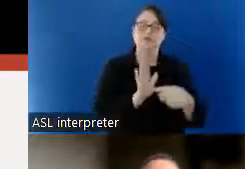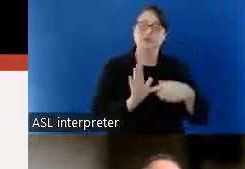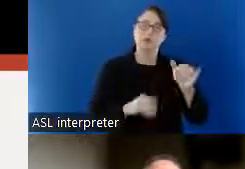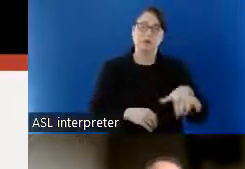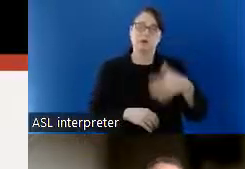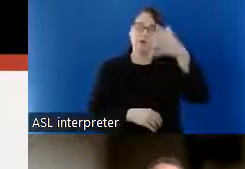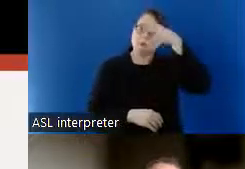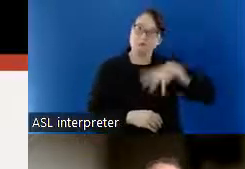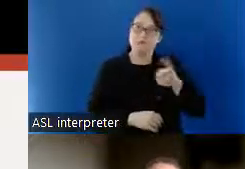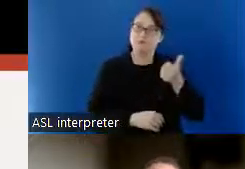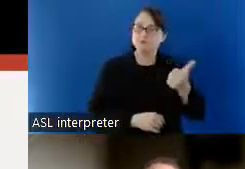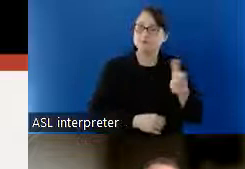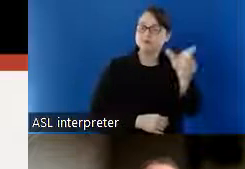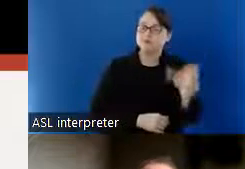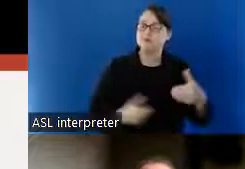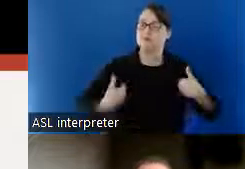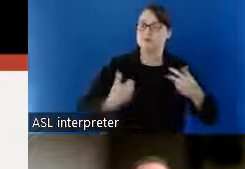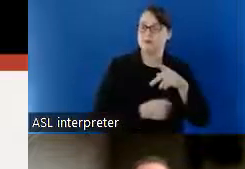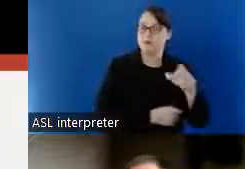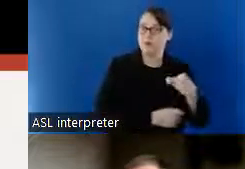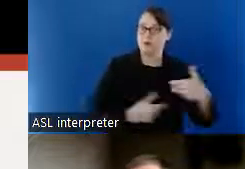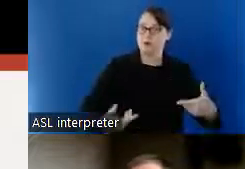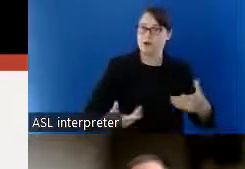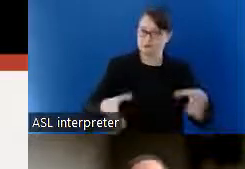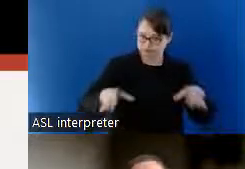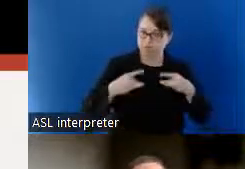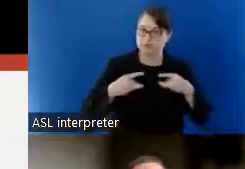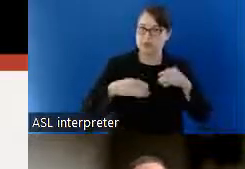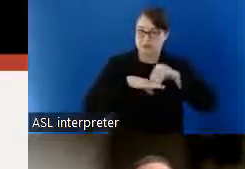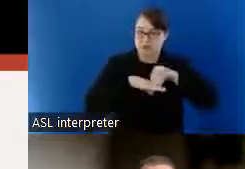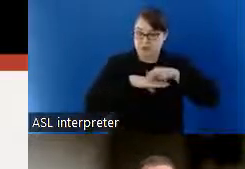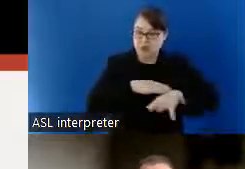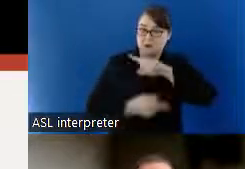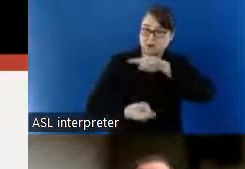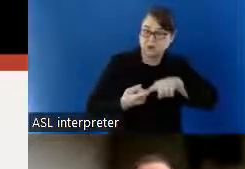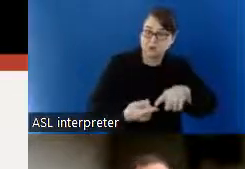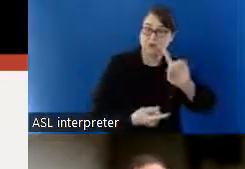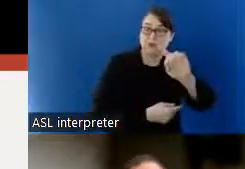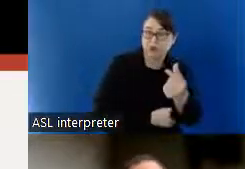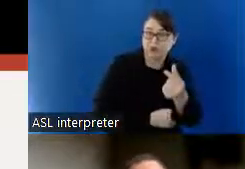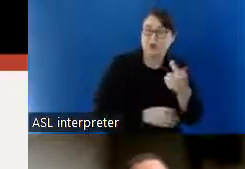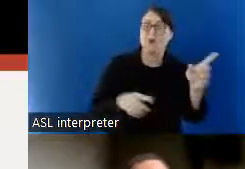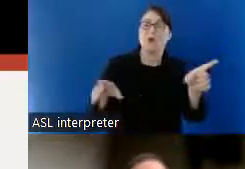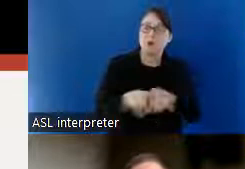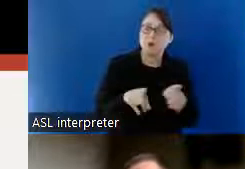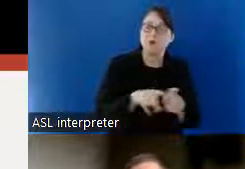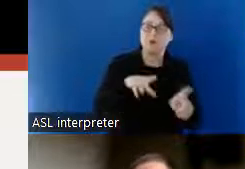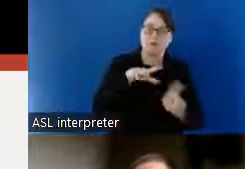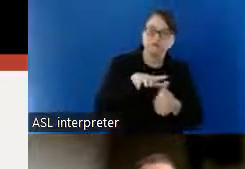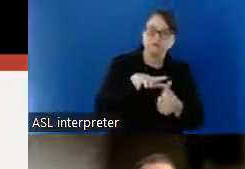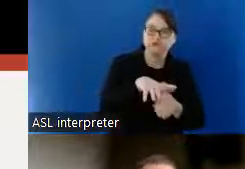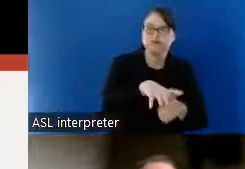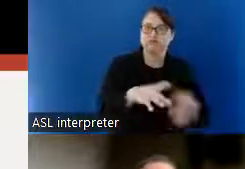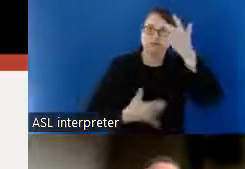monkeypox spread the disease to his dog, who also had symptoms and was sick. We don't know whether